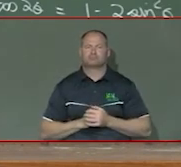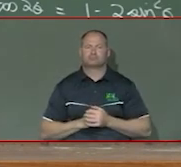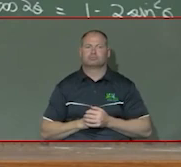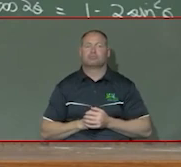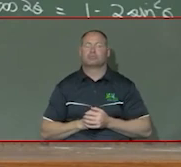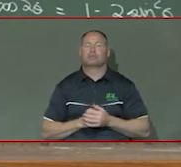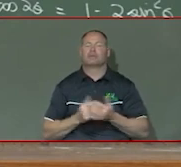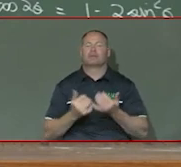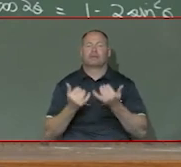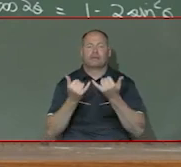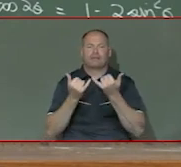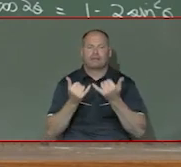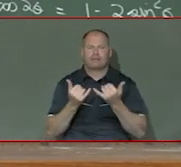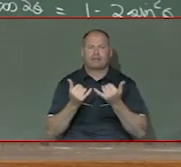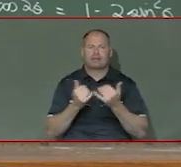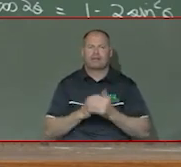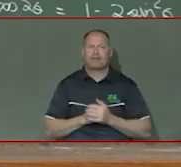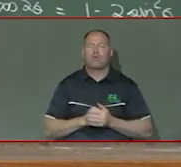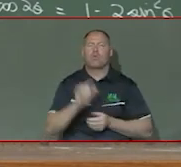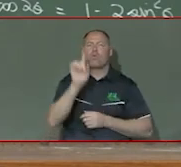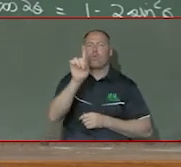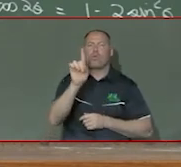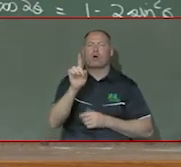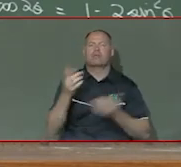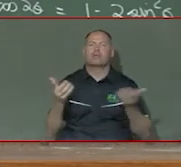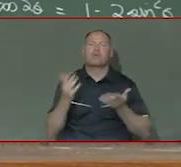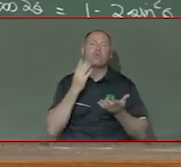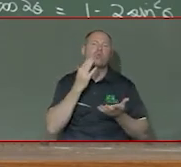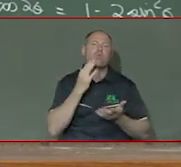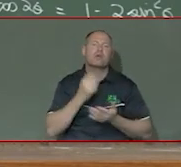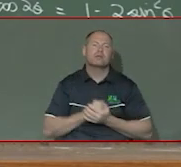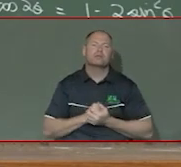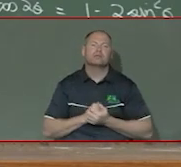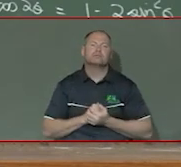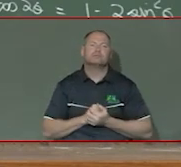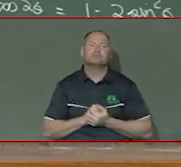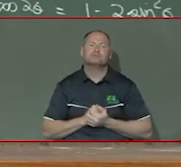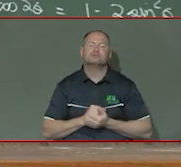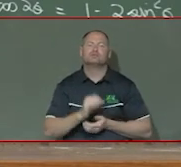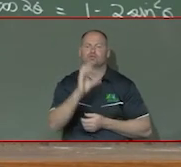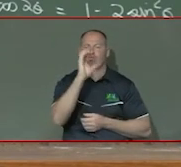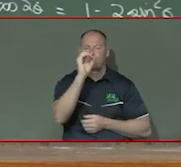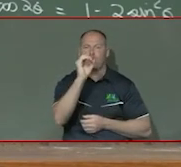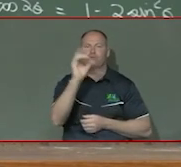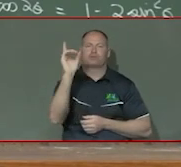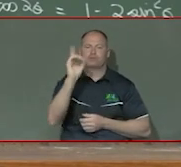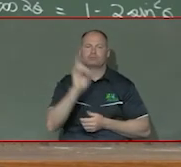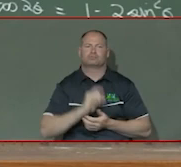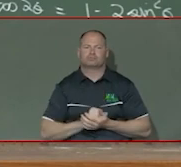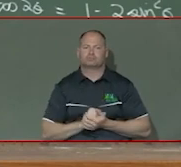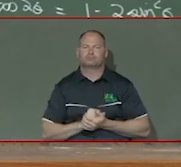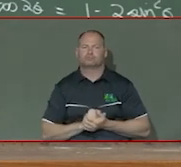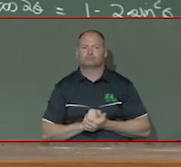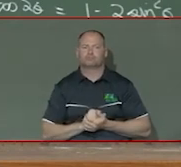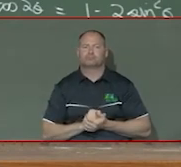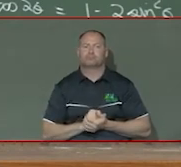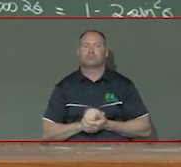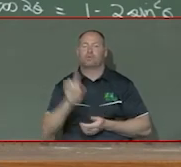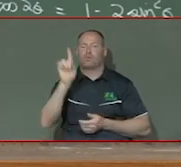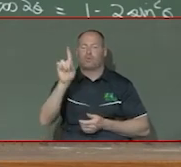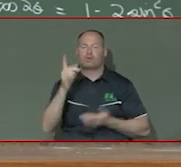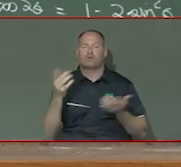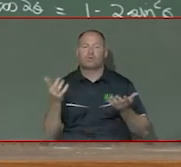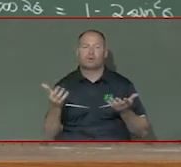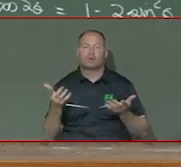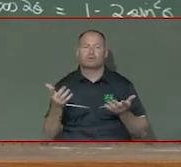it 1? It's 1 at 0 degrees. When is it 1?